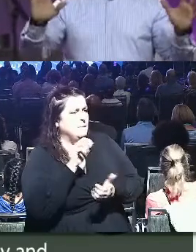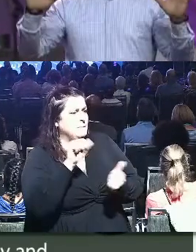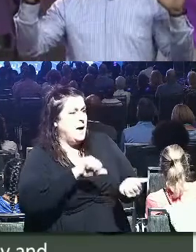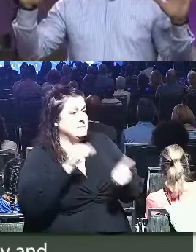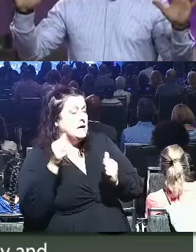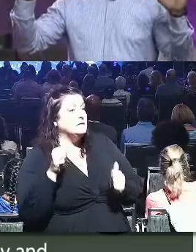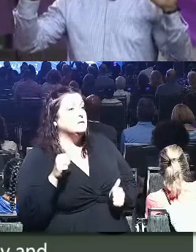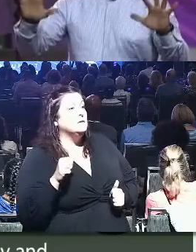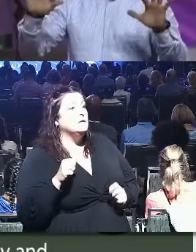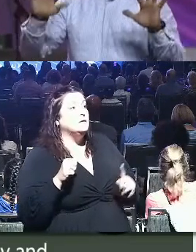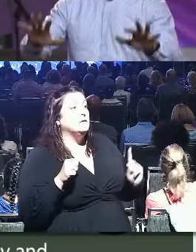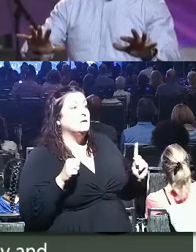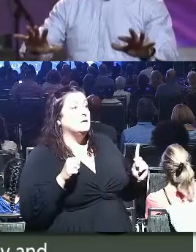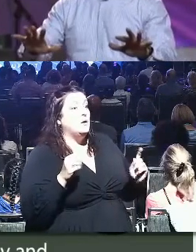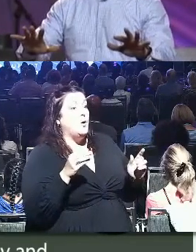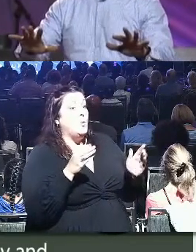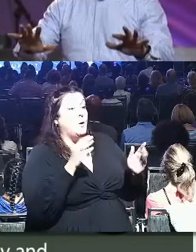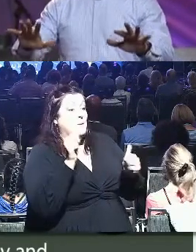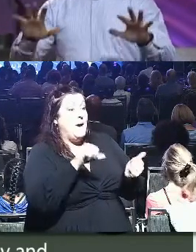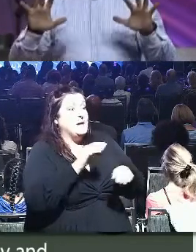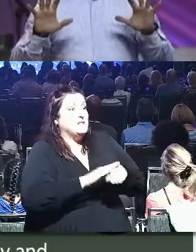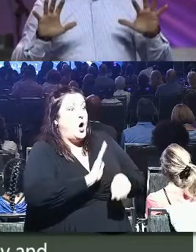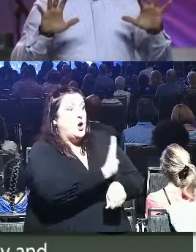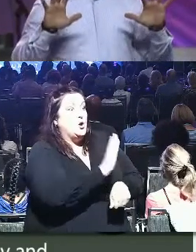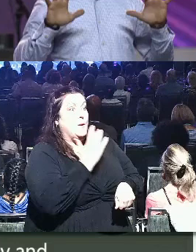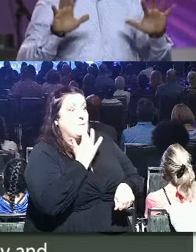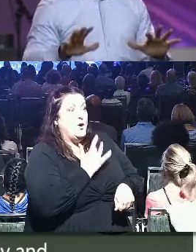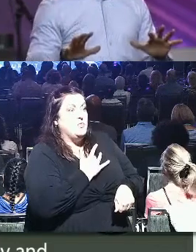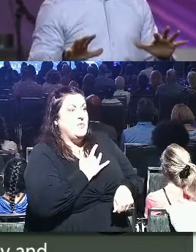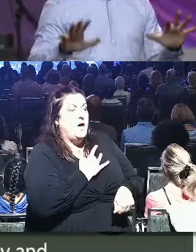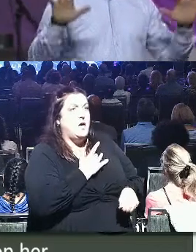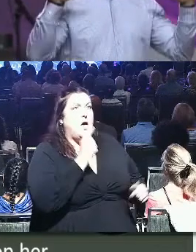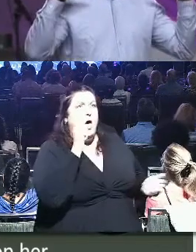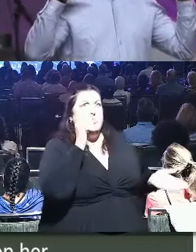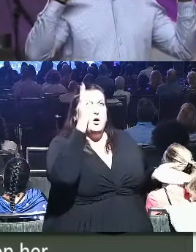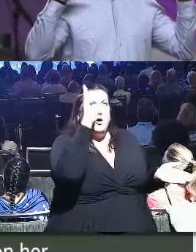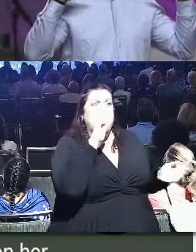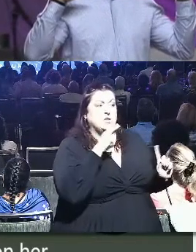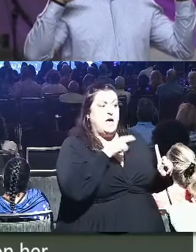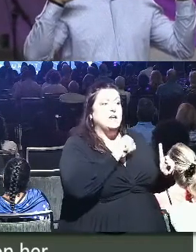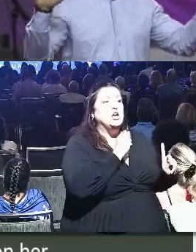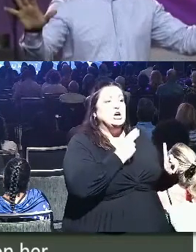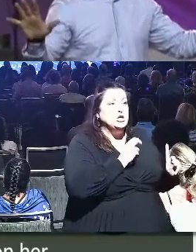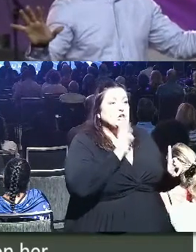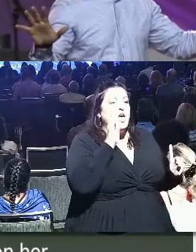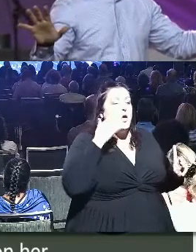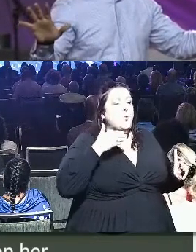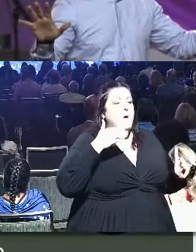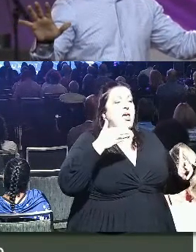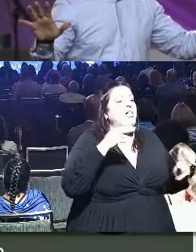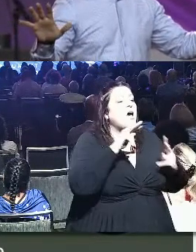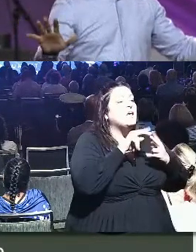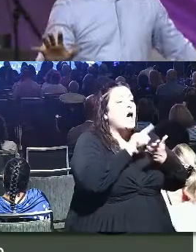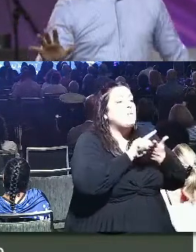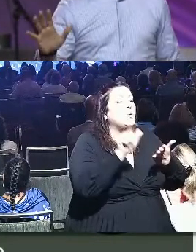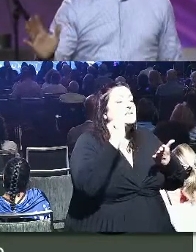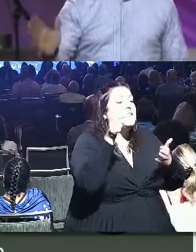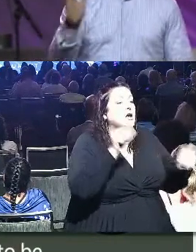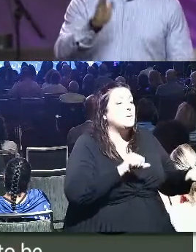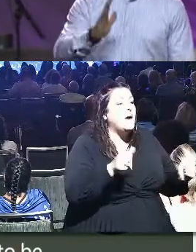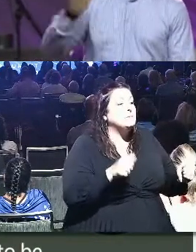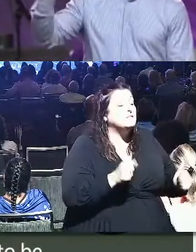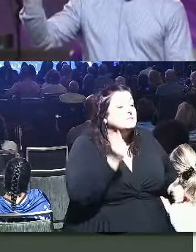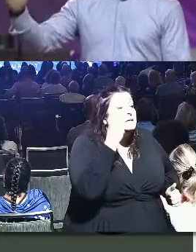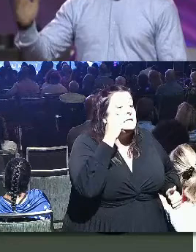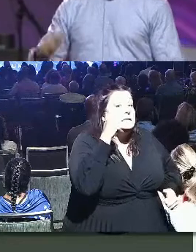planned, but we were baptized on her birthday. And I thought that was God saying she's going to be baptized in a couple of weeks. But it would take